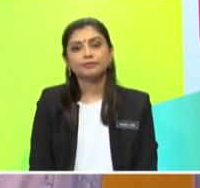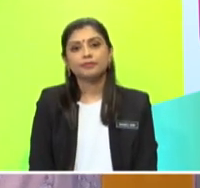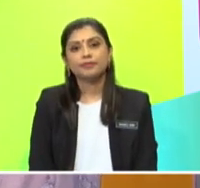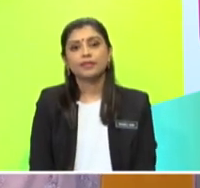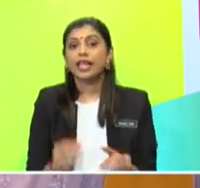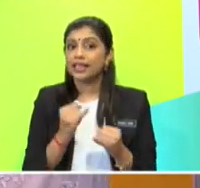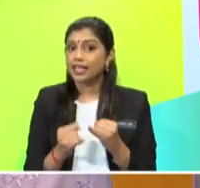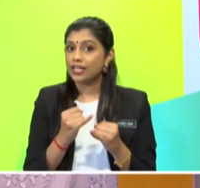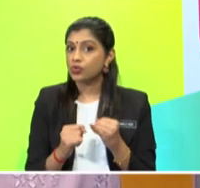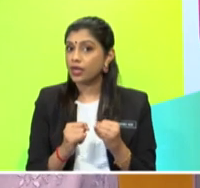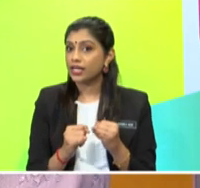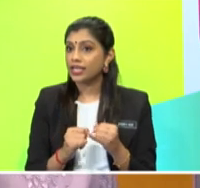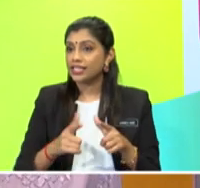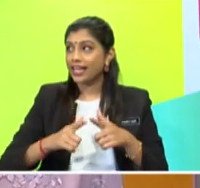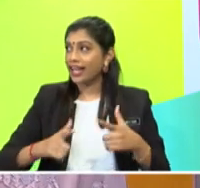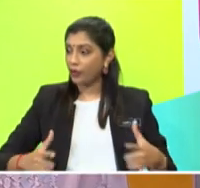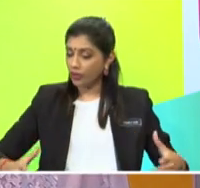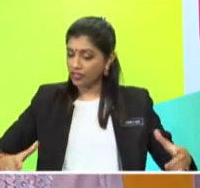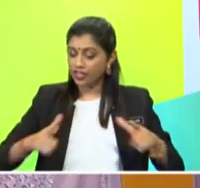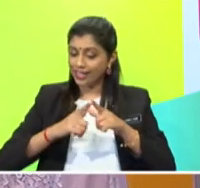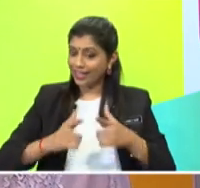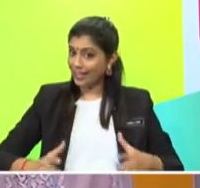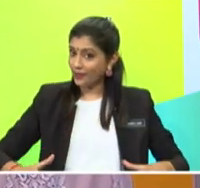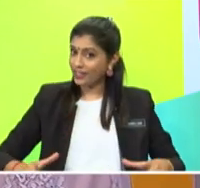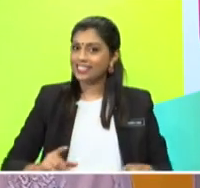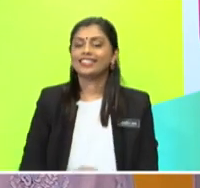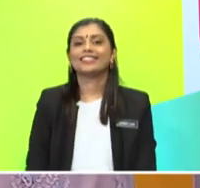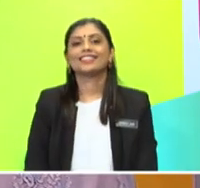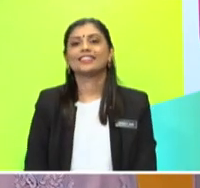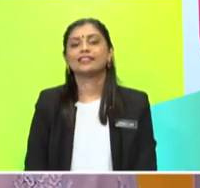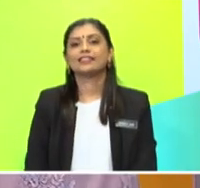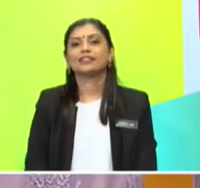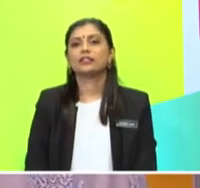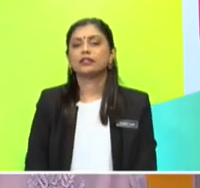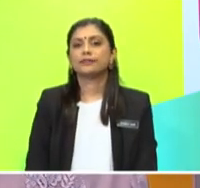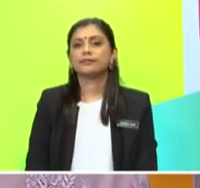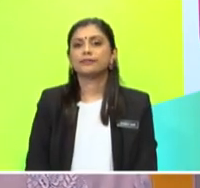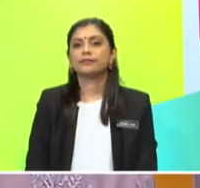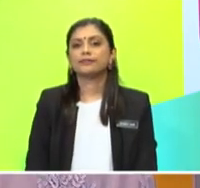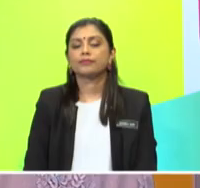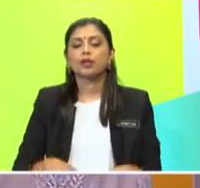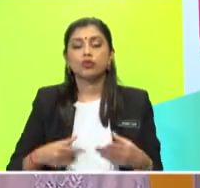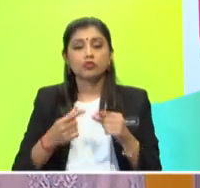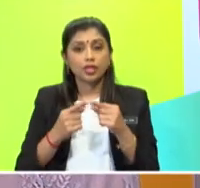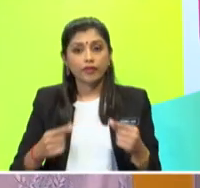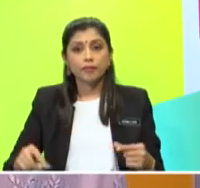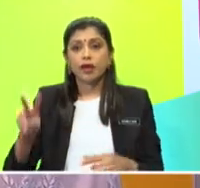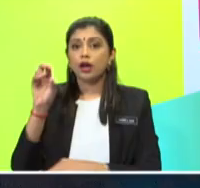last but not least is their language. Well, of course, this covers vocabulary and also grammar. Not to